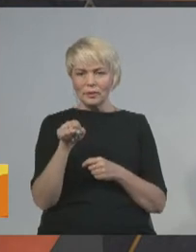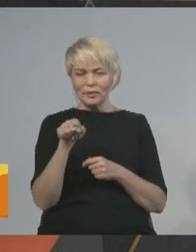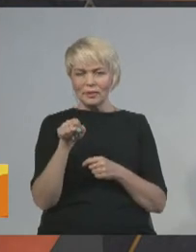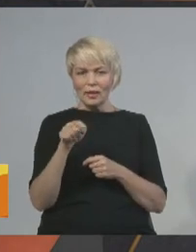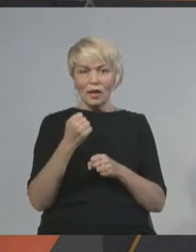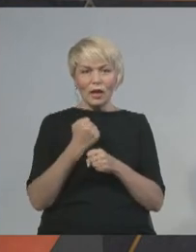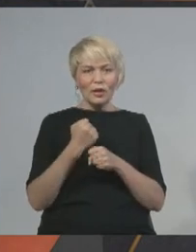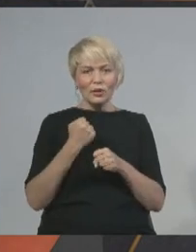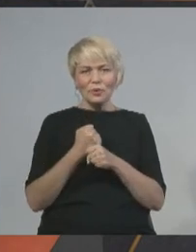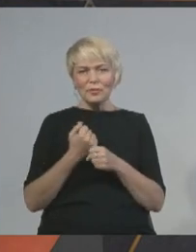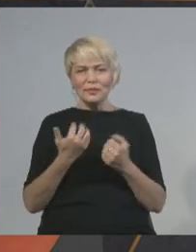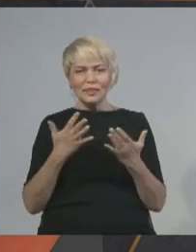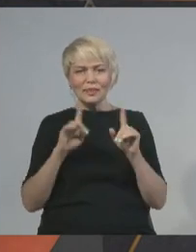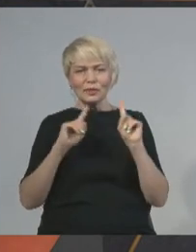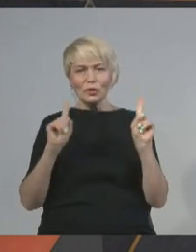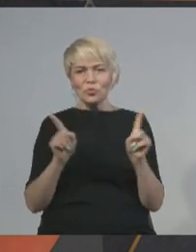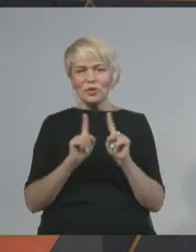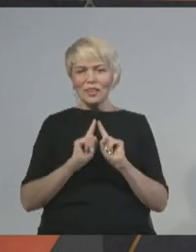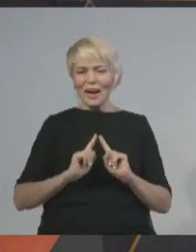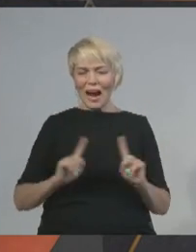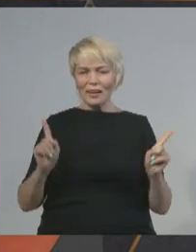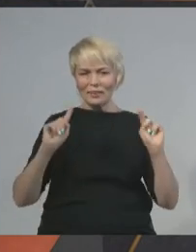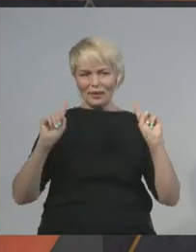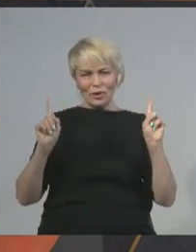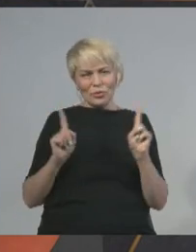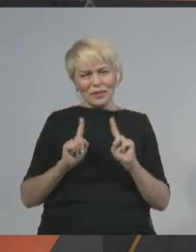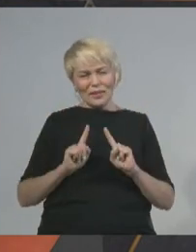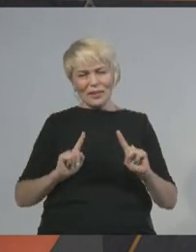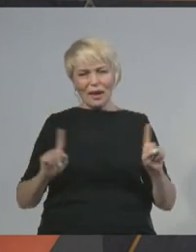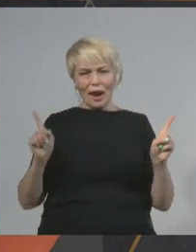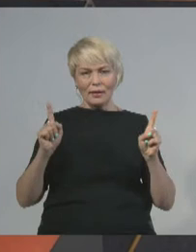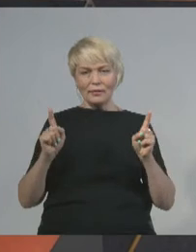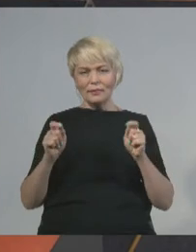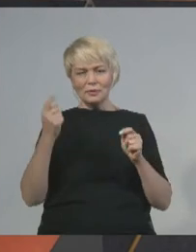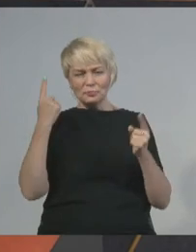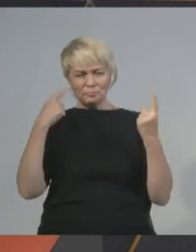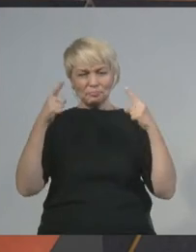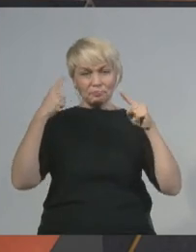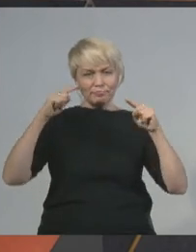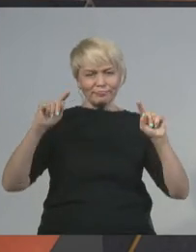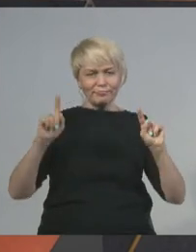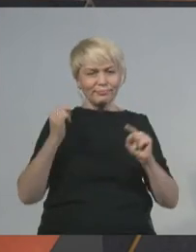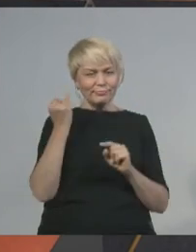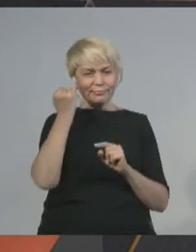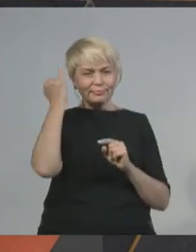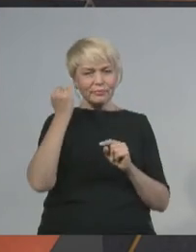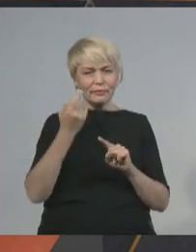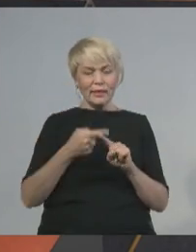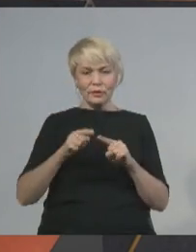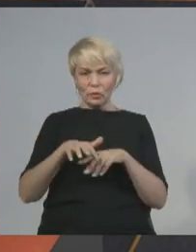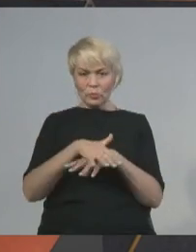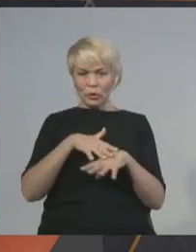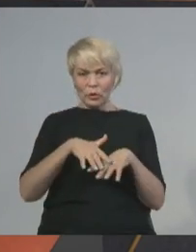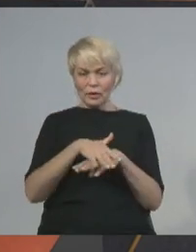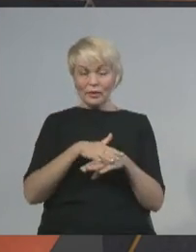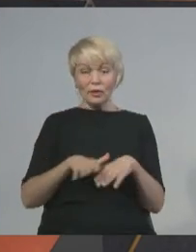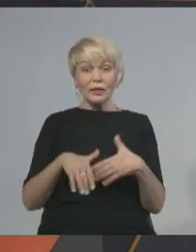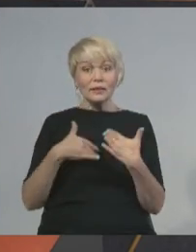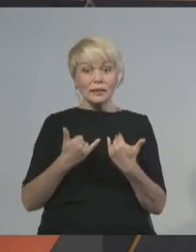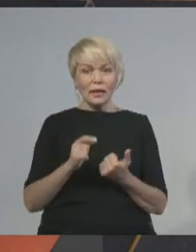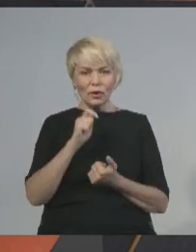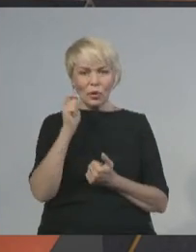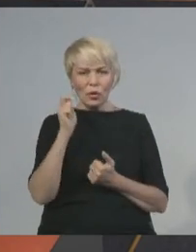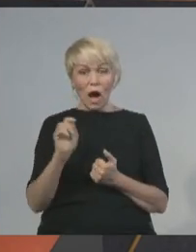and allows you to create some unique product on them on this market in ukraine right